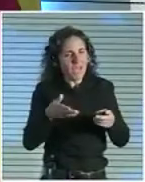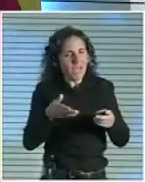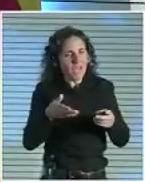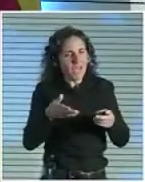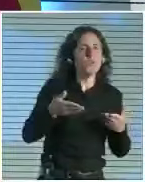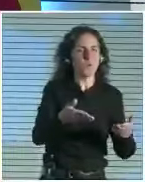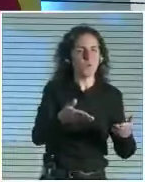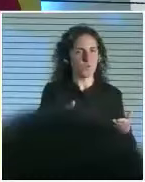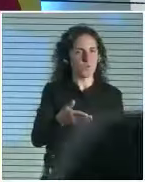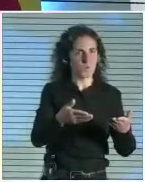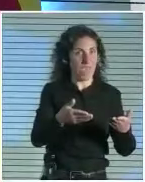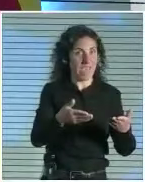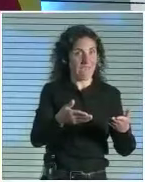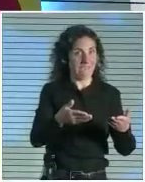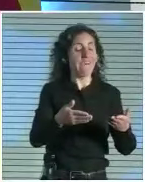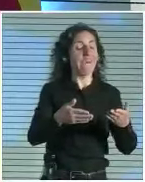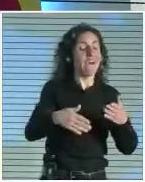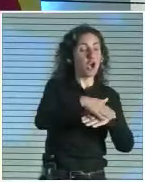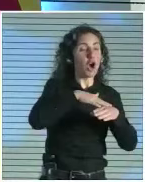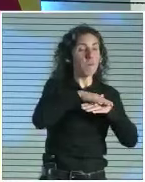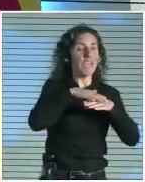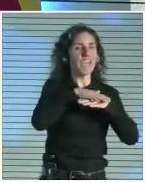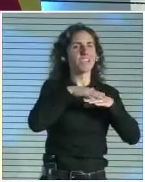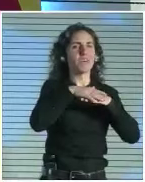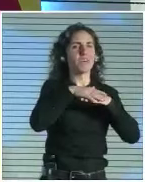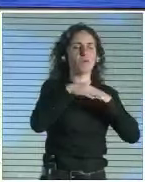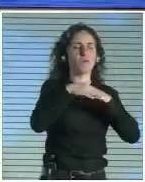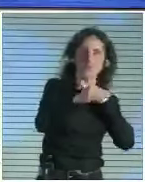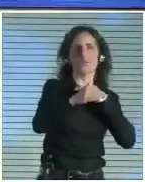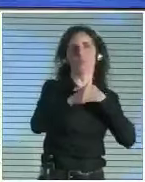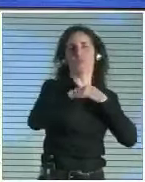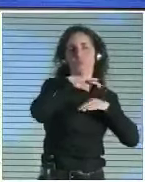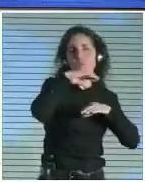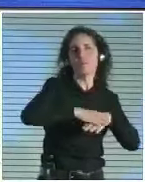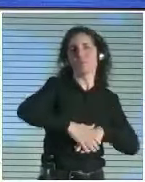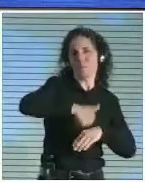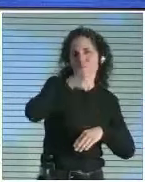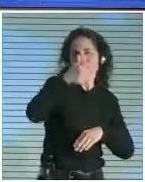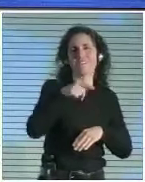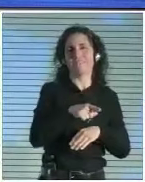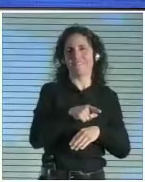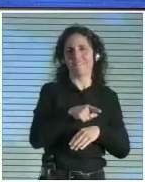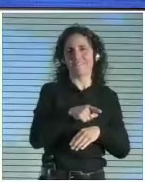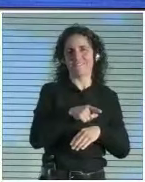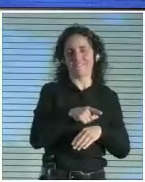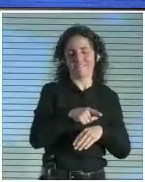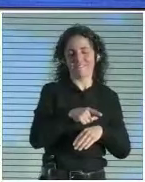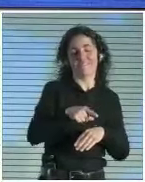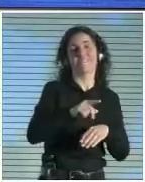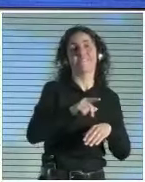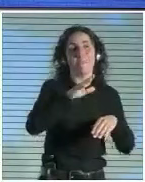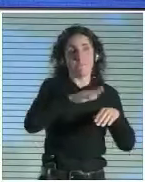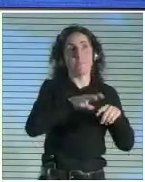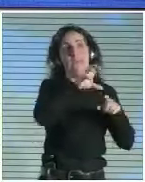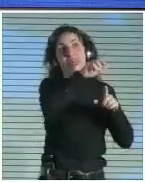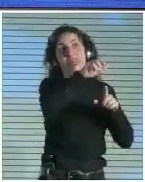sustainability regularly in these destinations? Very nice question. Nice to be here today. It's a cool congress and a very